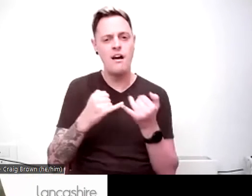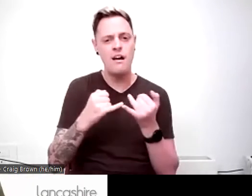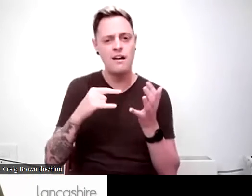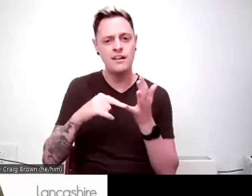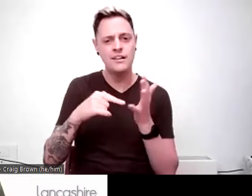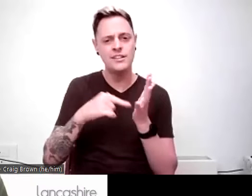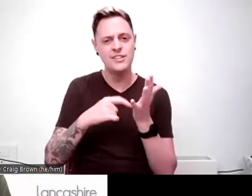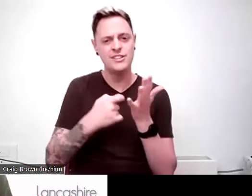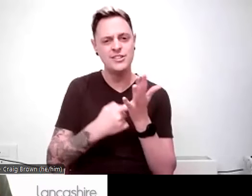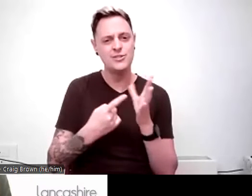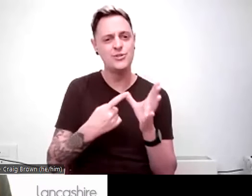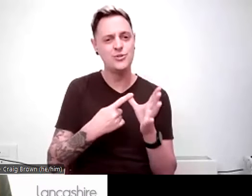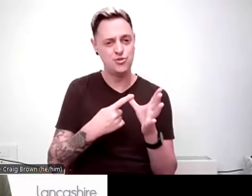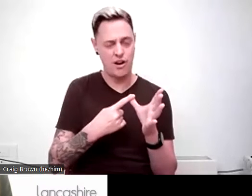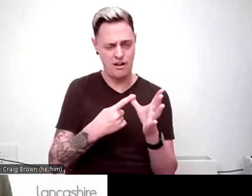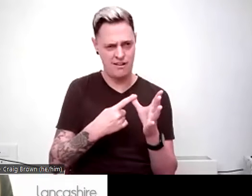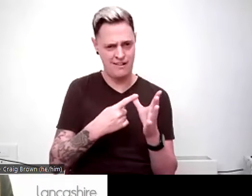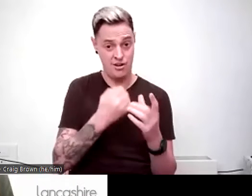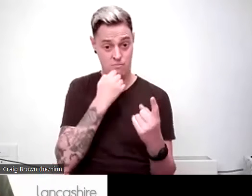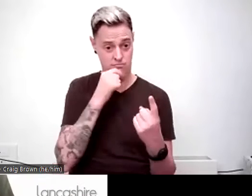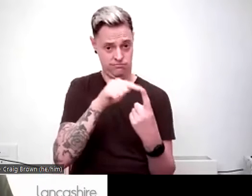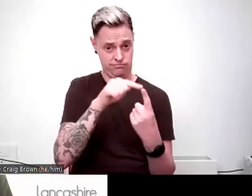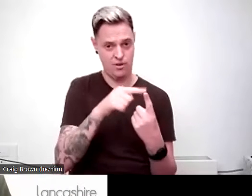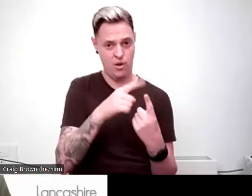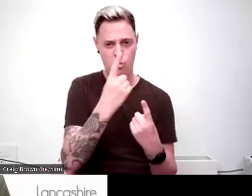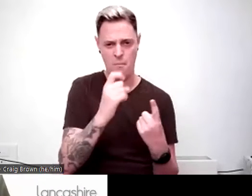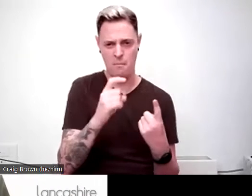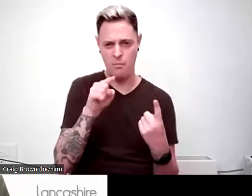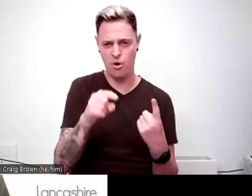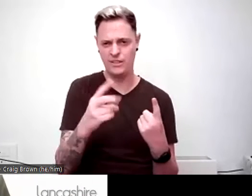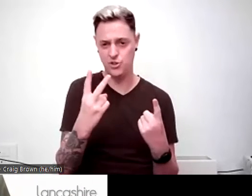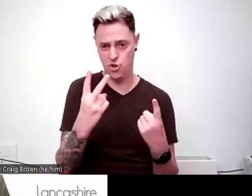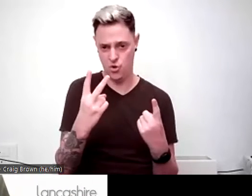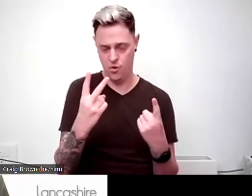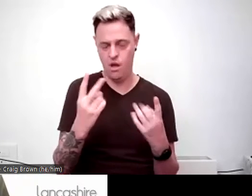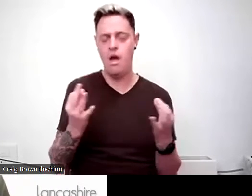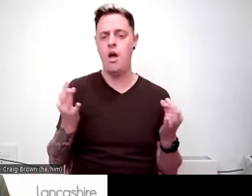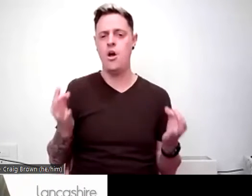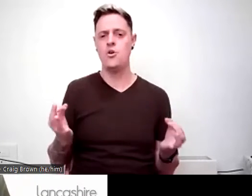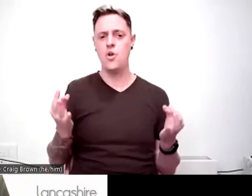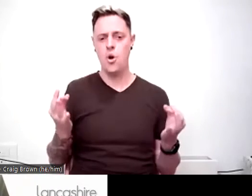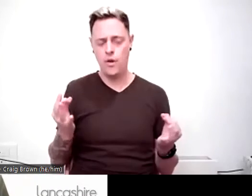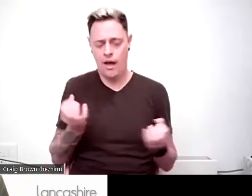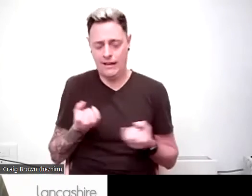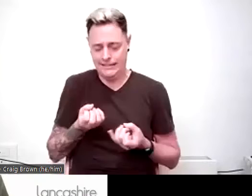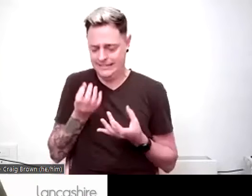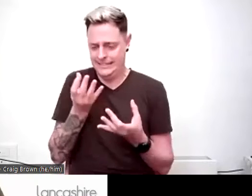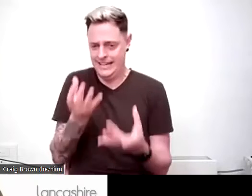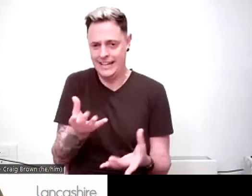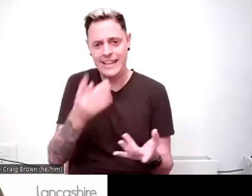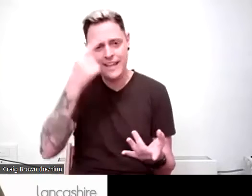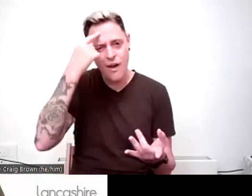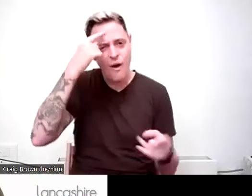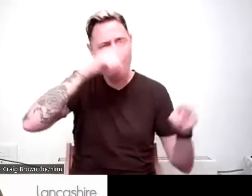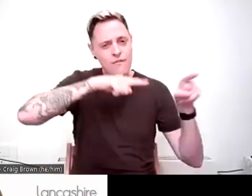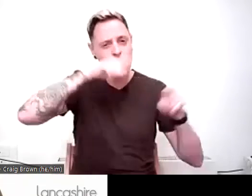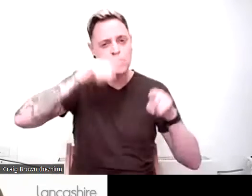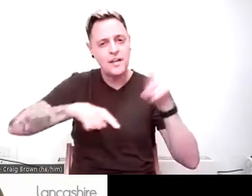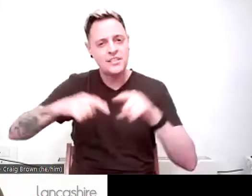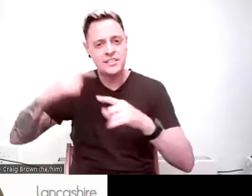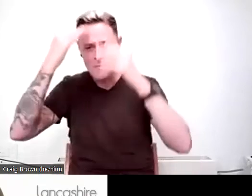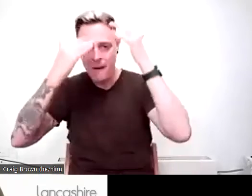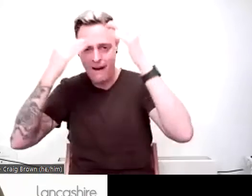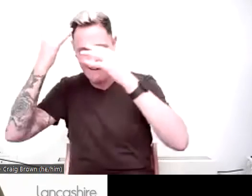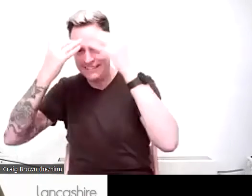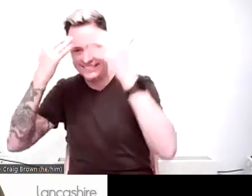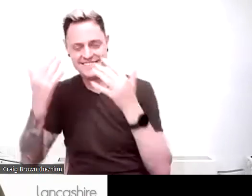Yoga Sutra 1.2 states that yoga is the stilling of the fluctuations of the mind. So it's